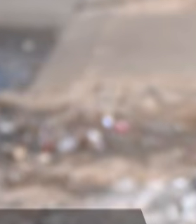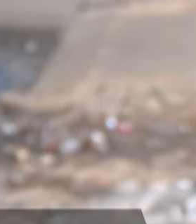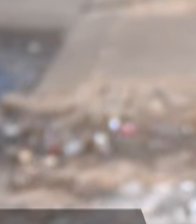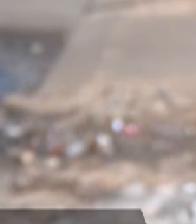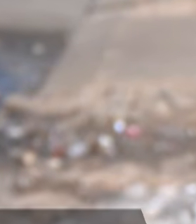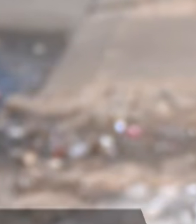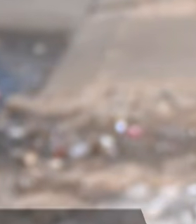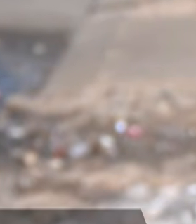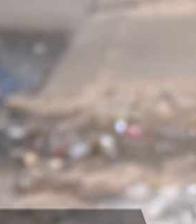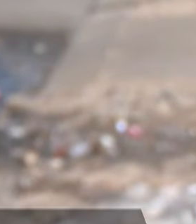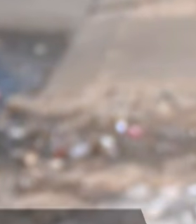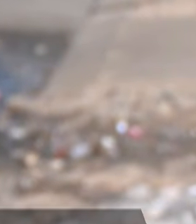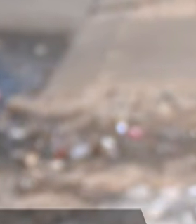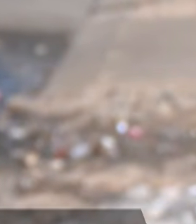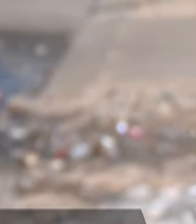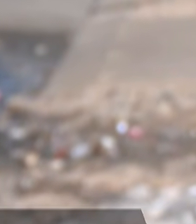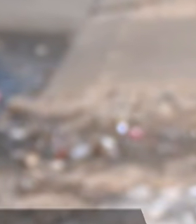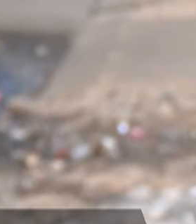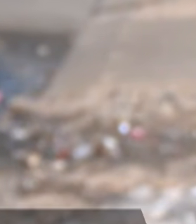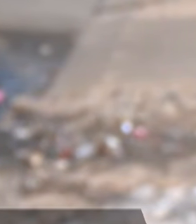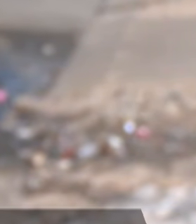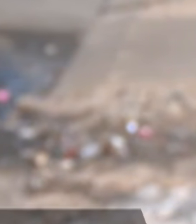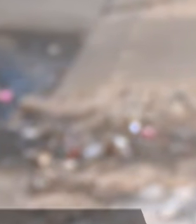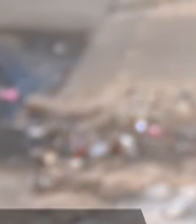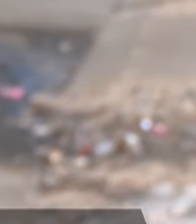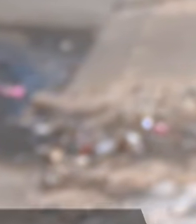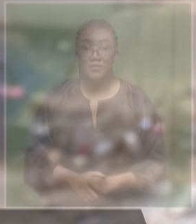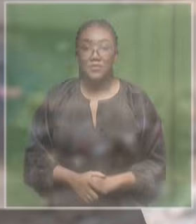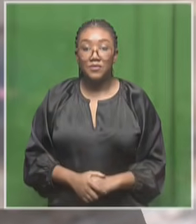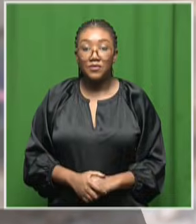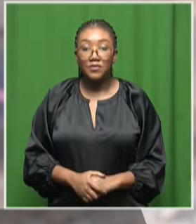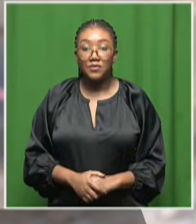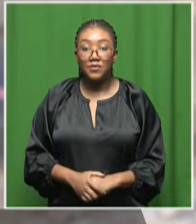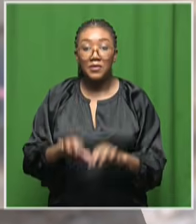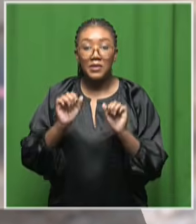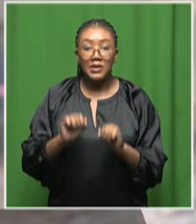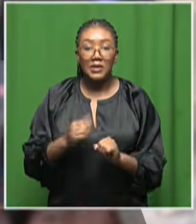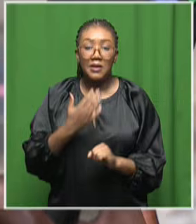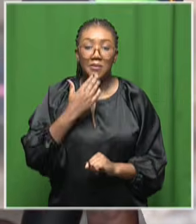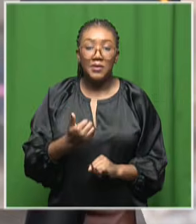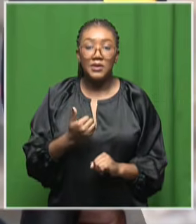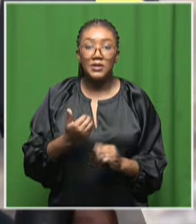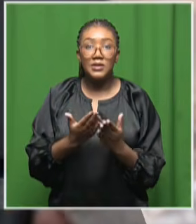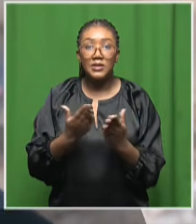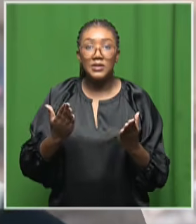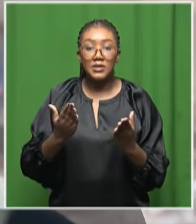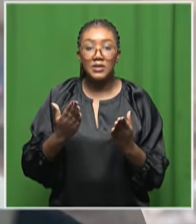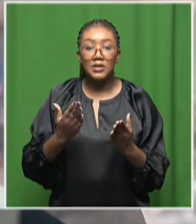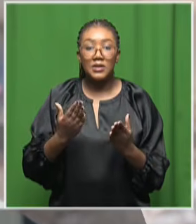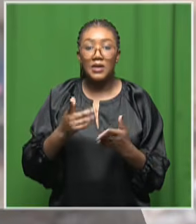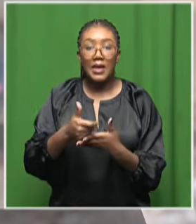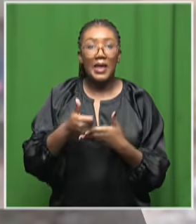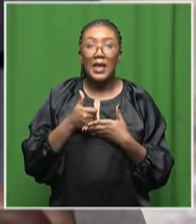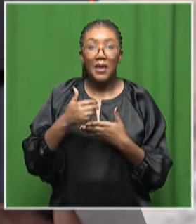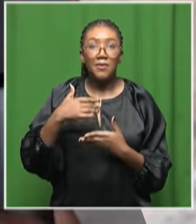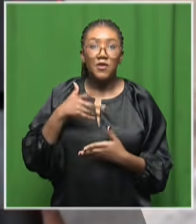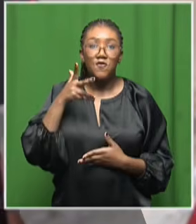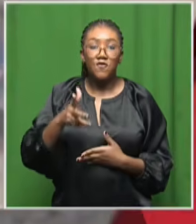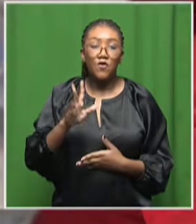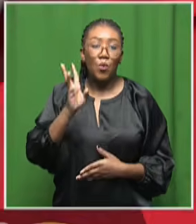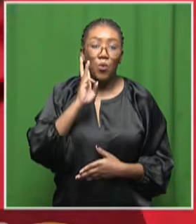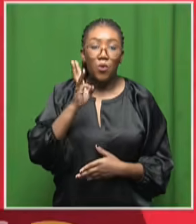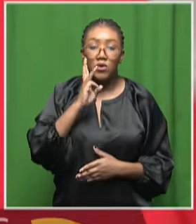kodwa into engizisa ubhlungu kakhulu bengicela ukuthi ngathi ningasisiza ngerealment ngoba sikhulume ngamanzi kwamanje. Cha baba ngeke